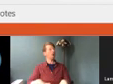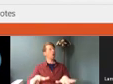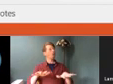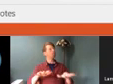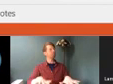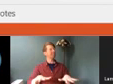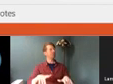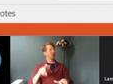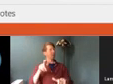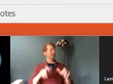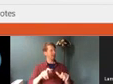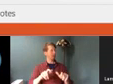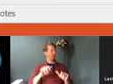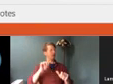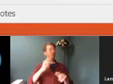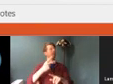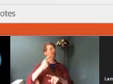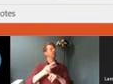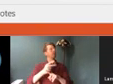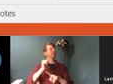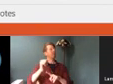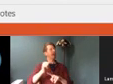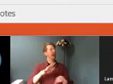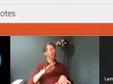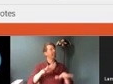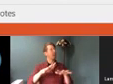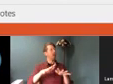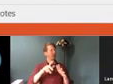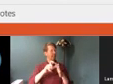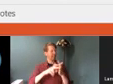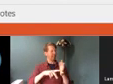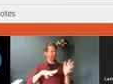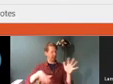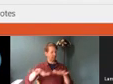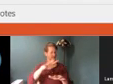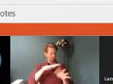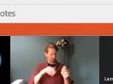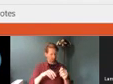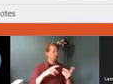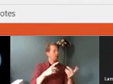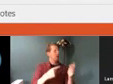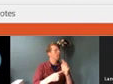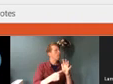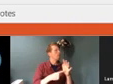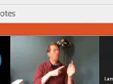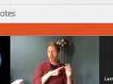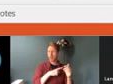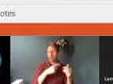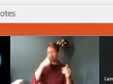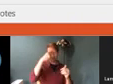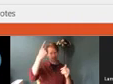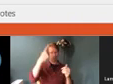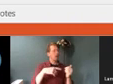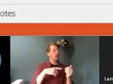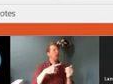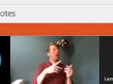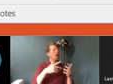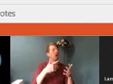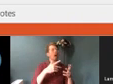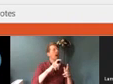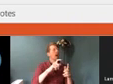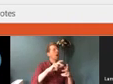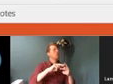often these alleles seen. So why this is important? Because, for example, if you think about autosomal STR profiles, it